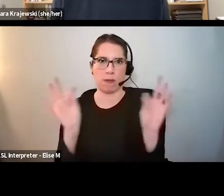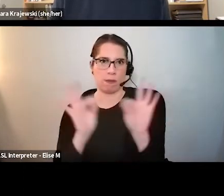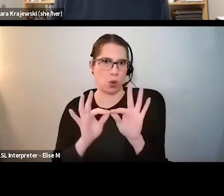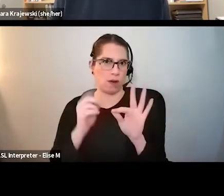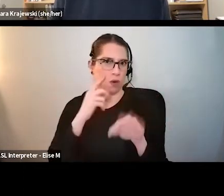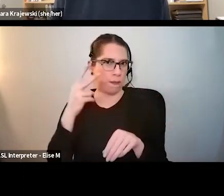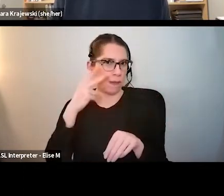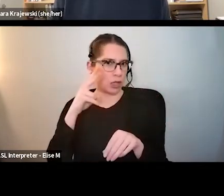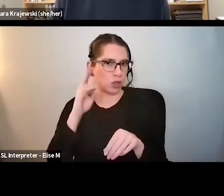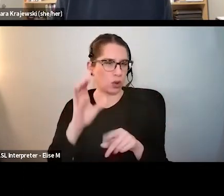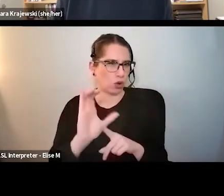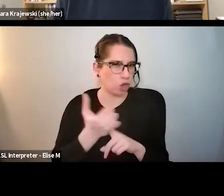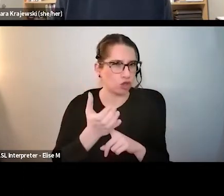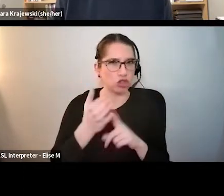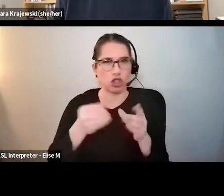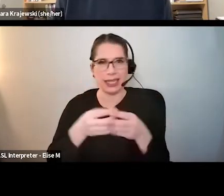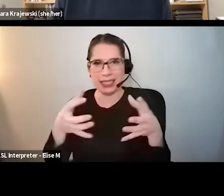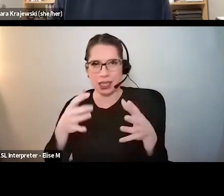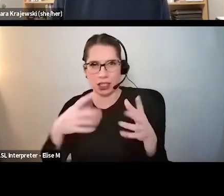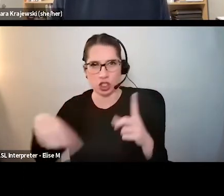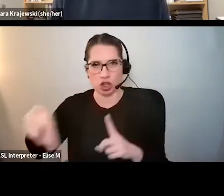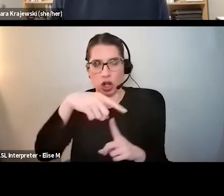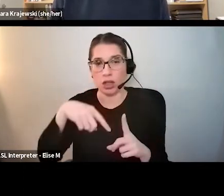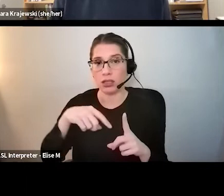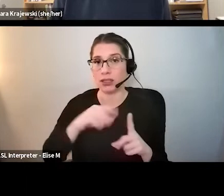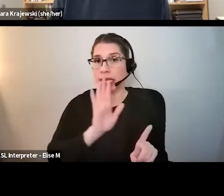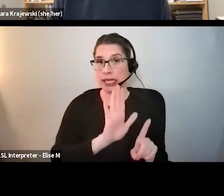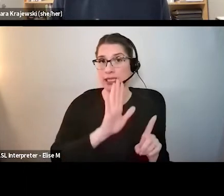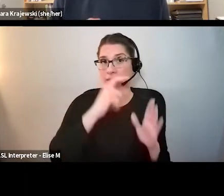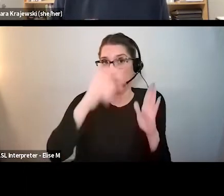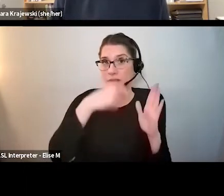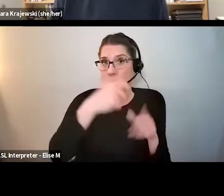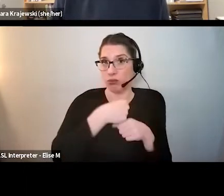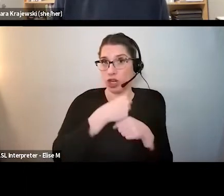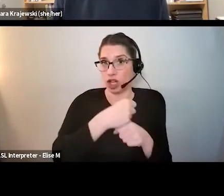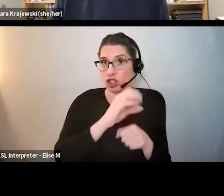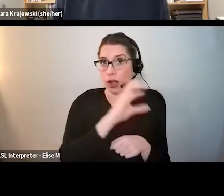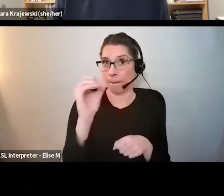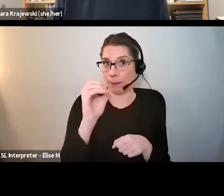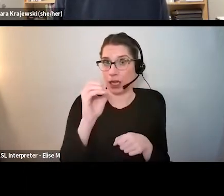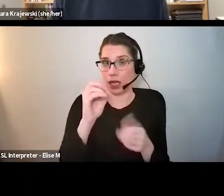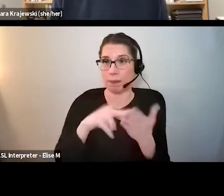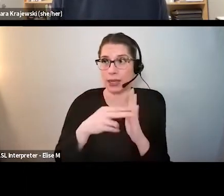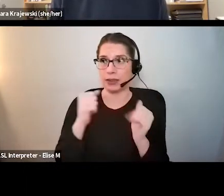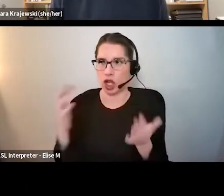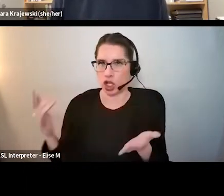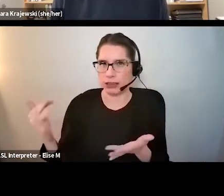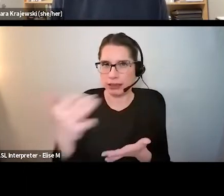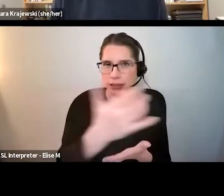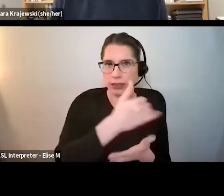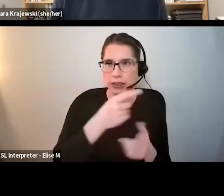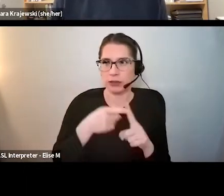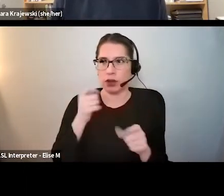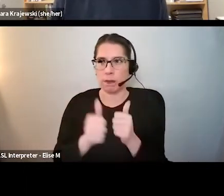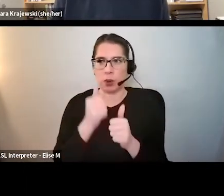With the success of his film production company, they were able to commission and collect works by the foremost modern artists in Mexico